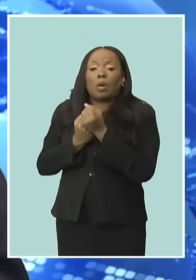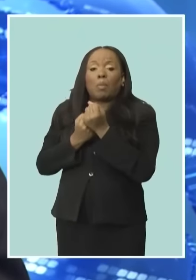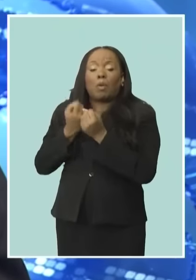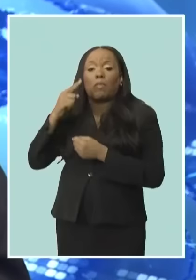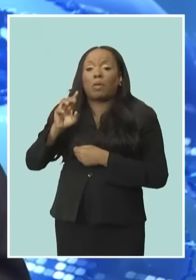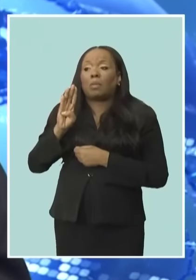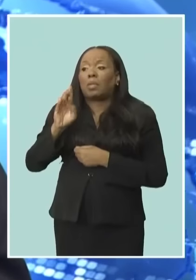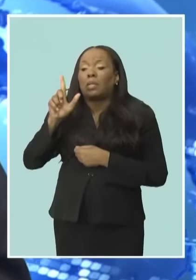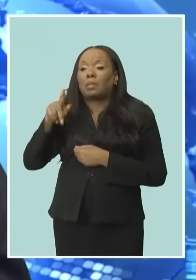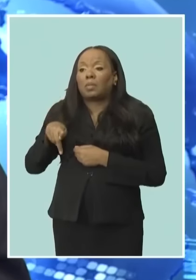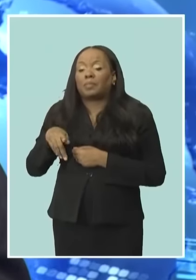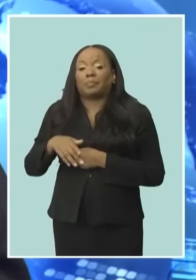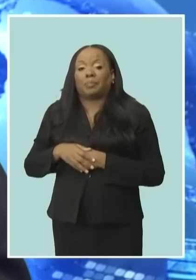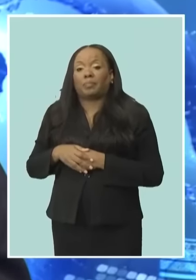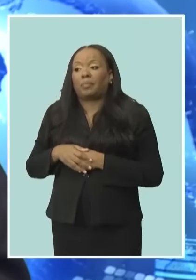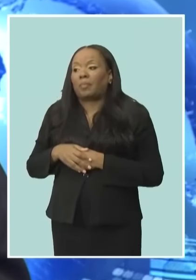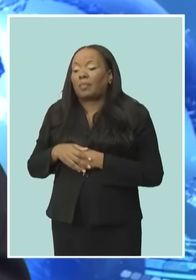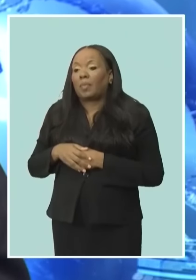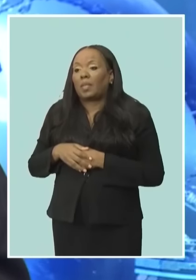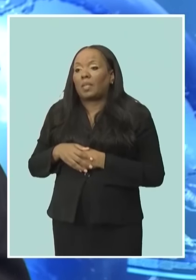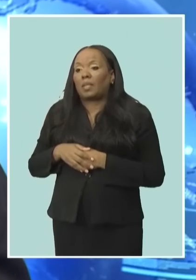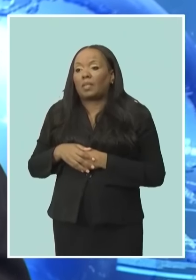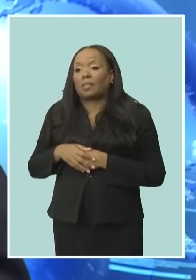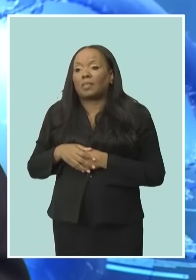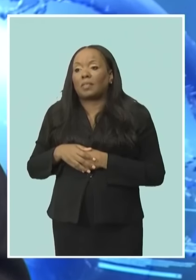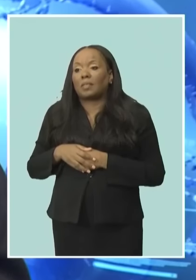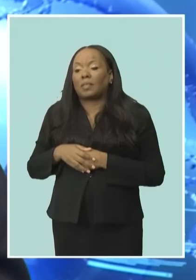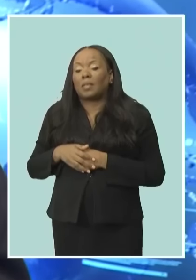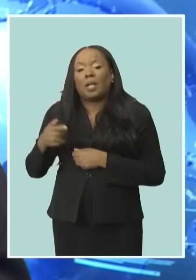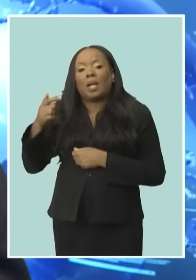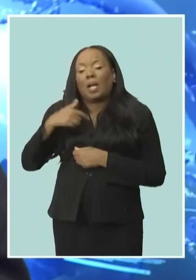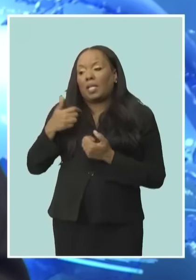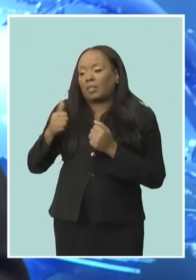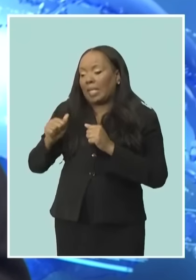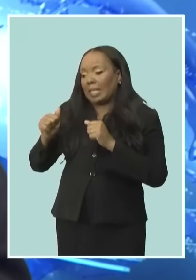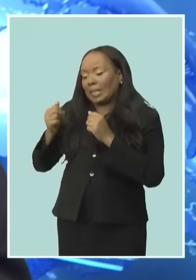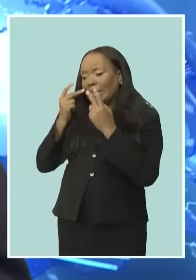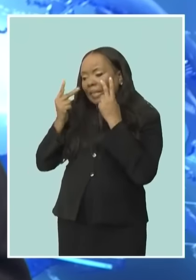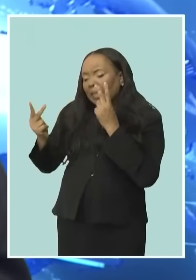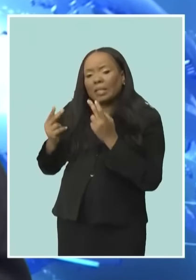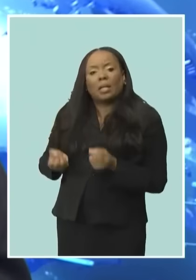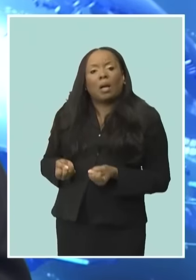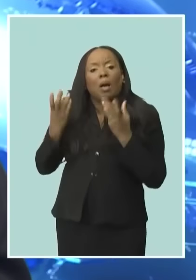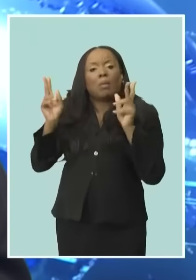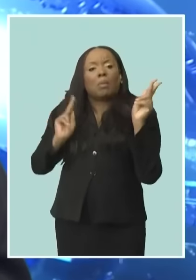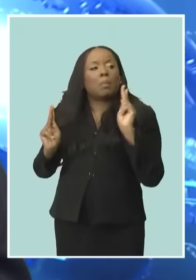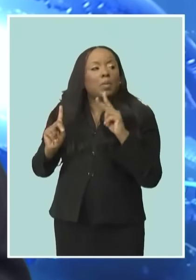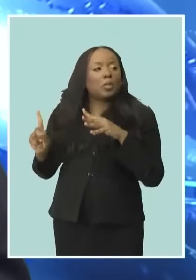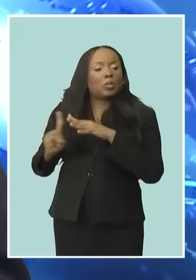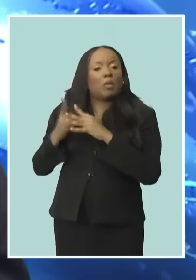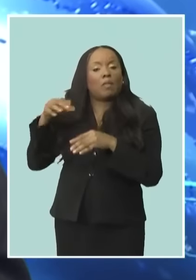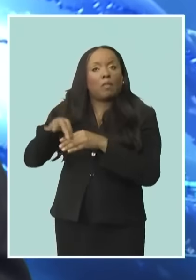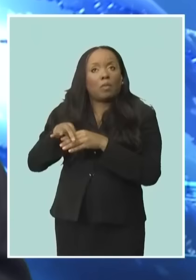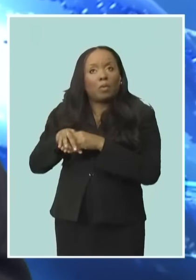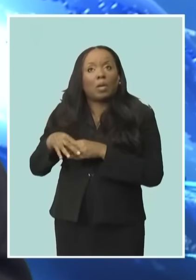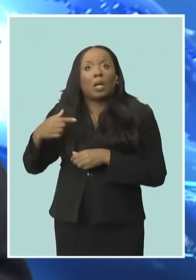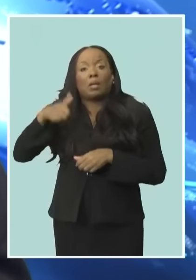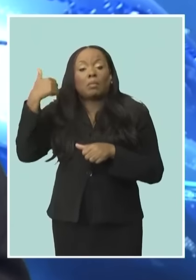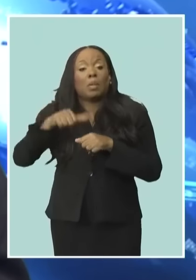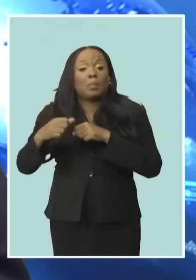on to it. Certainly for me as an analyst, what I'm looking at to see is voter turnout. The St. George